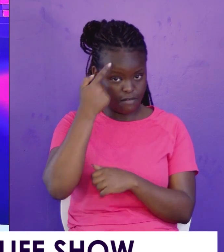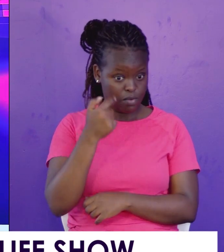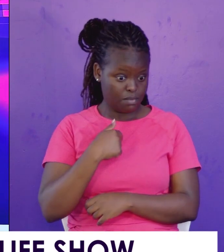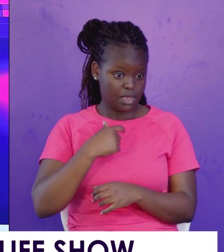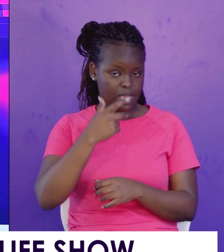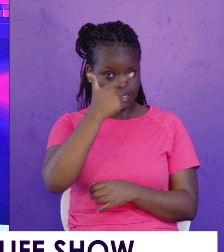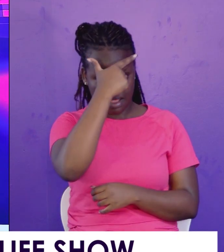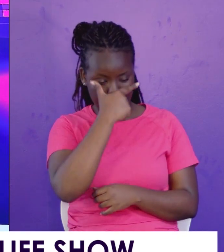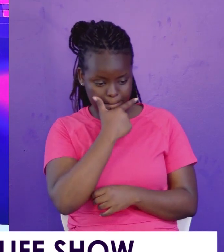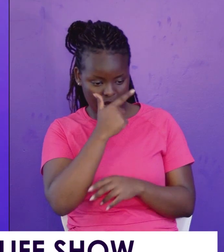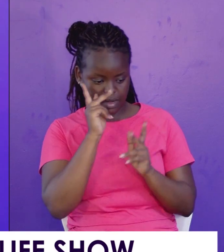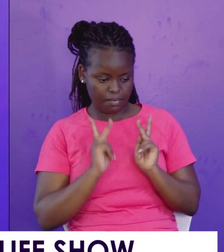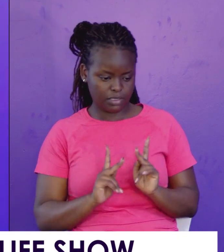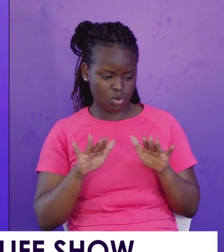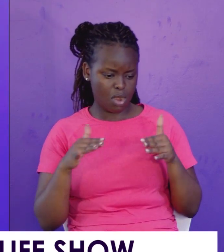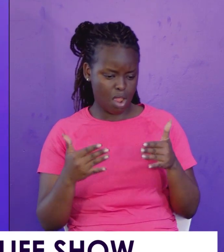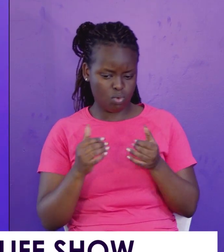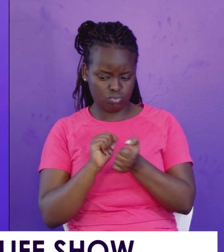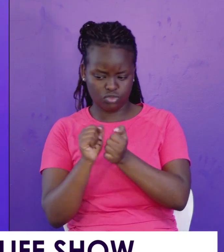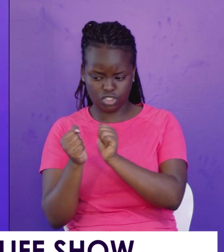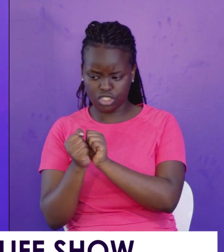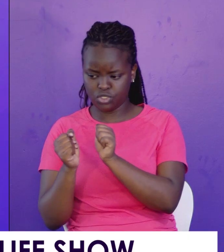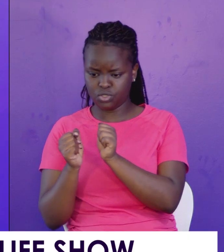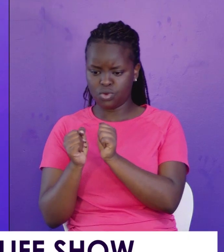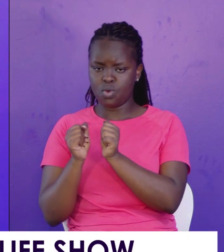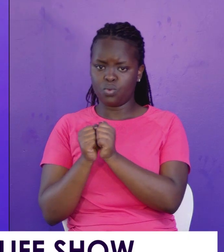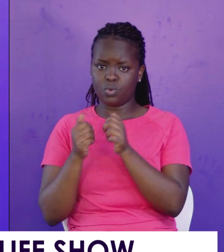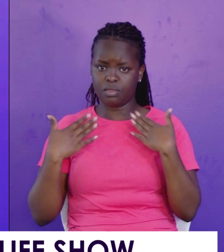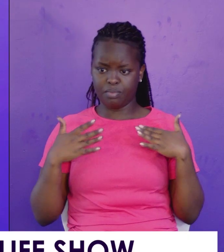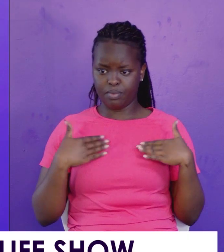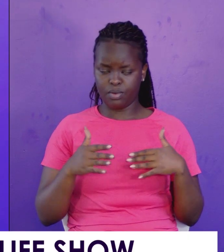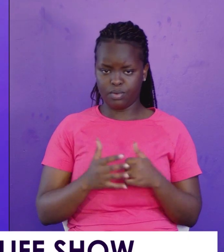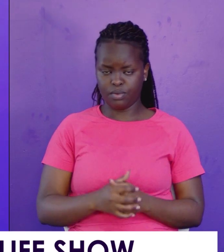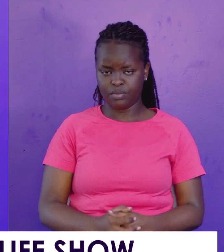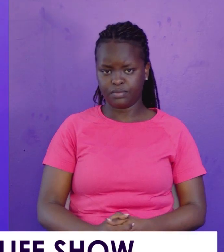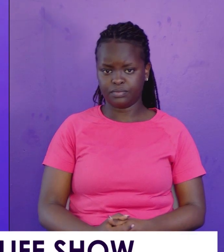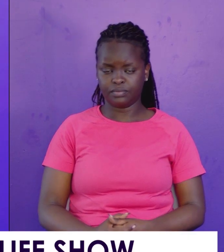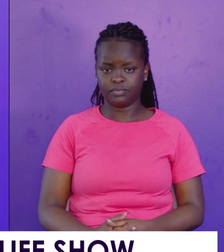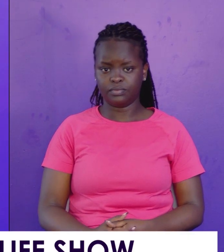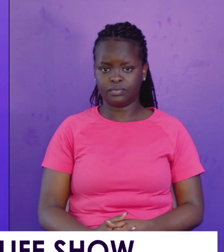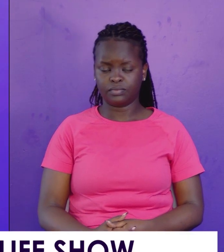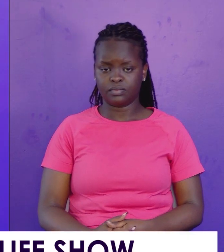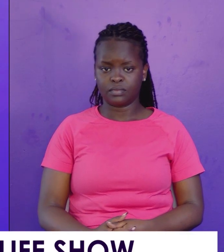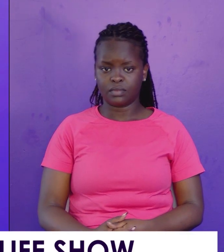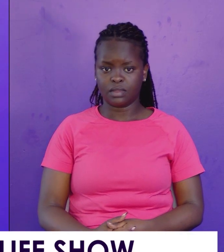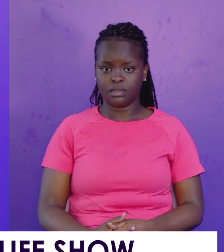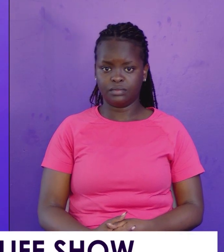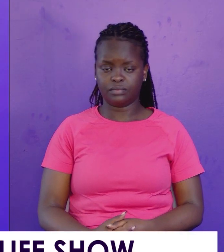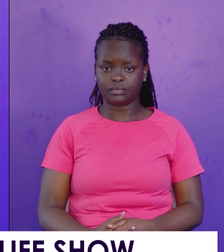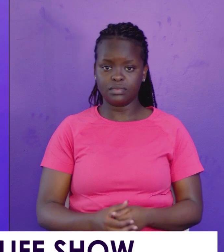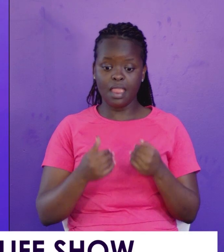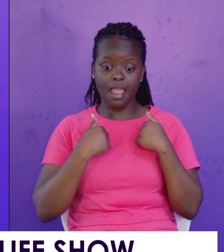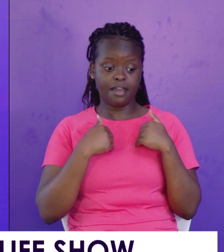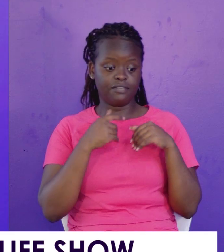do I adapt with the people I'm talking to? It is just taking time to try